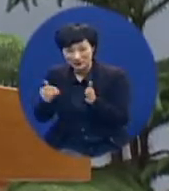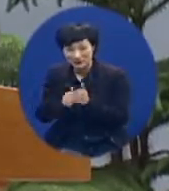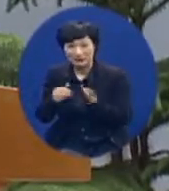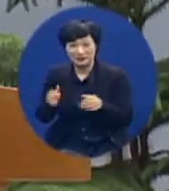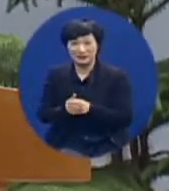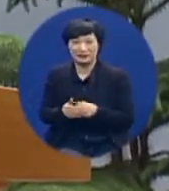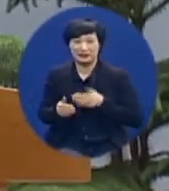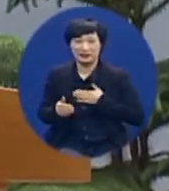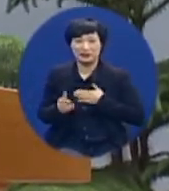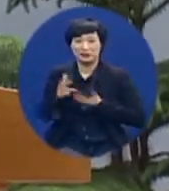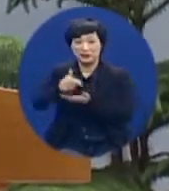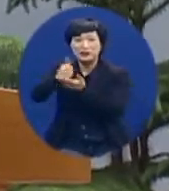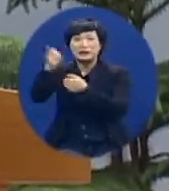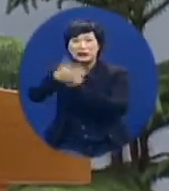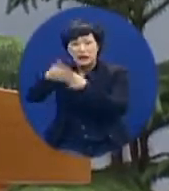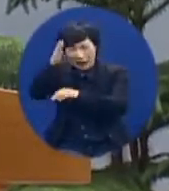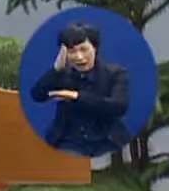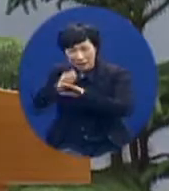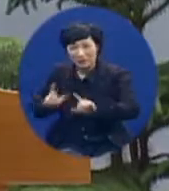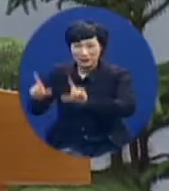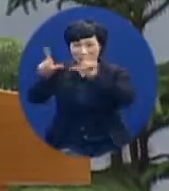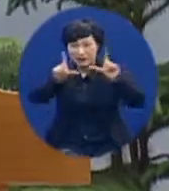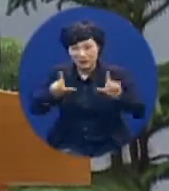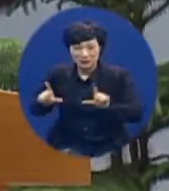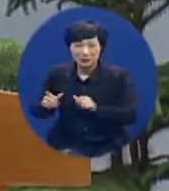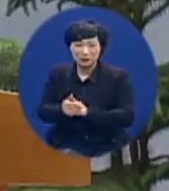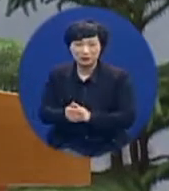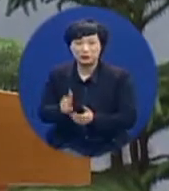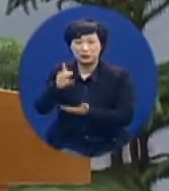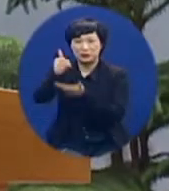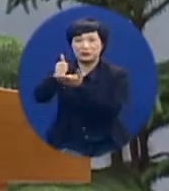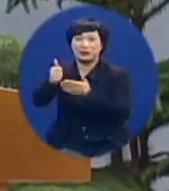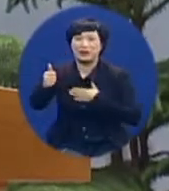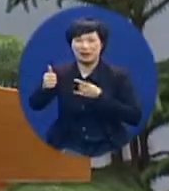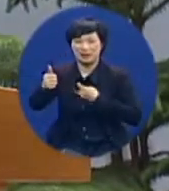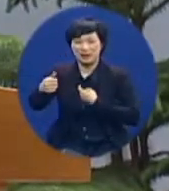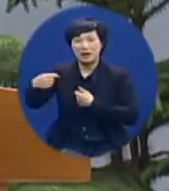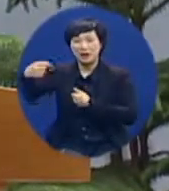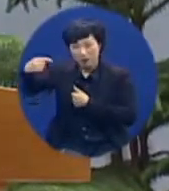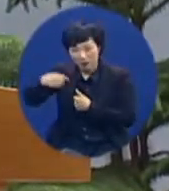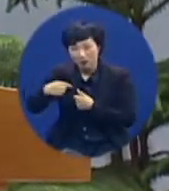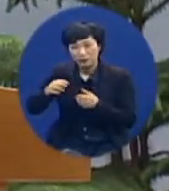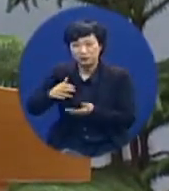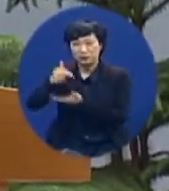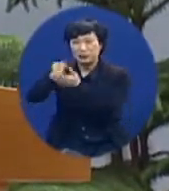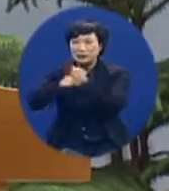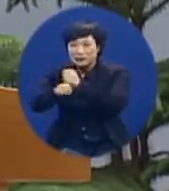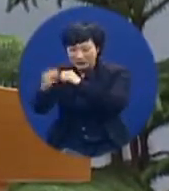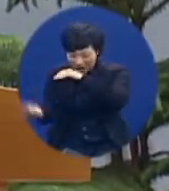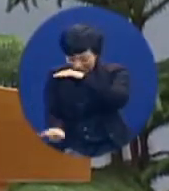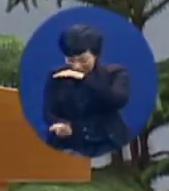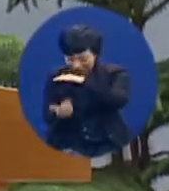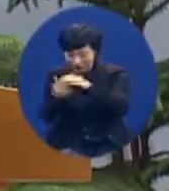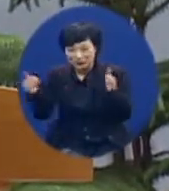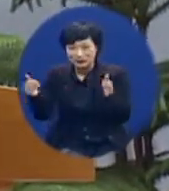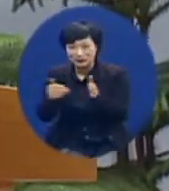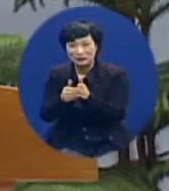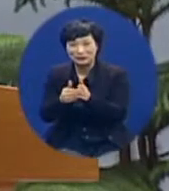Drinking his blood and eating his flesh, giving thanks to the Lord,